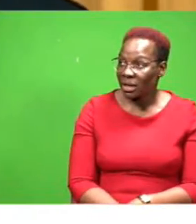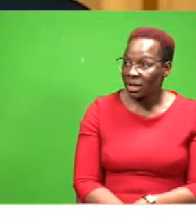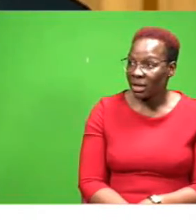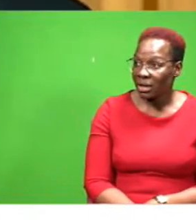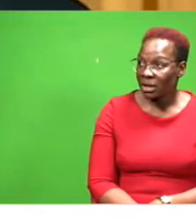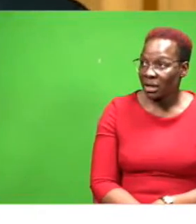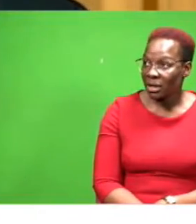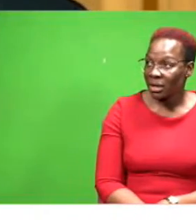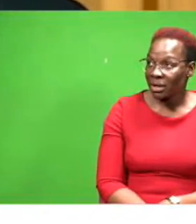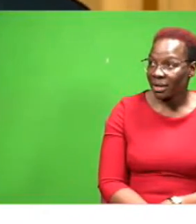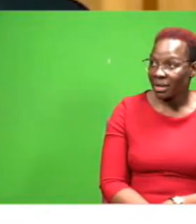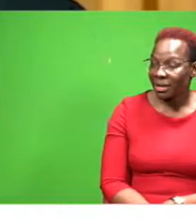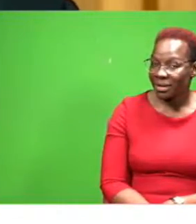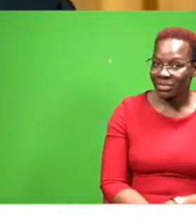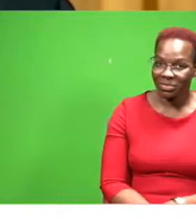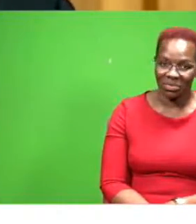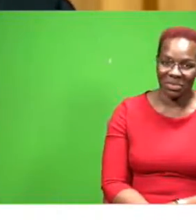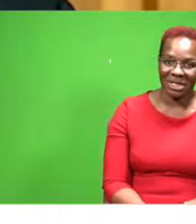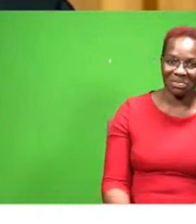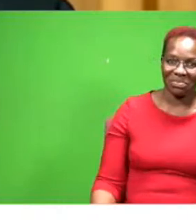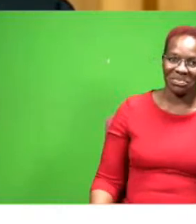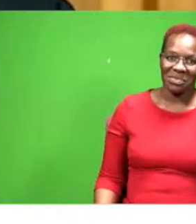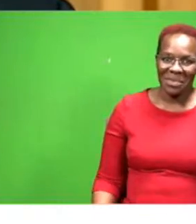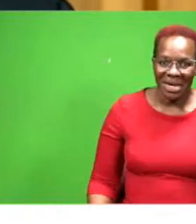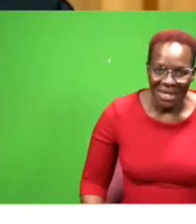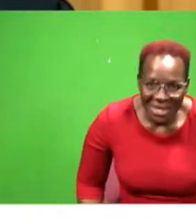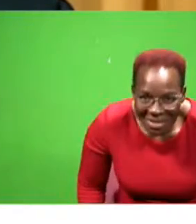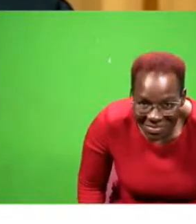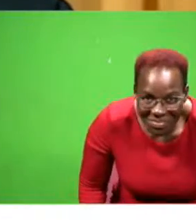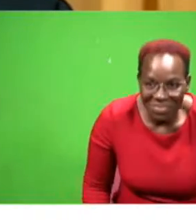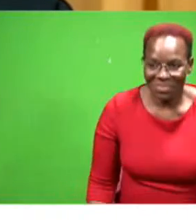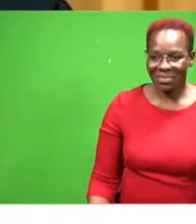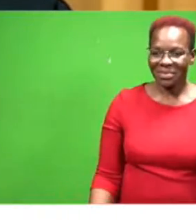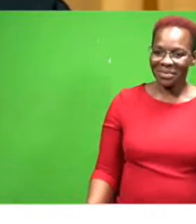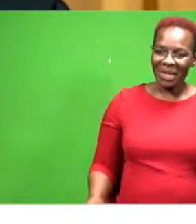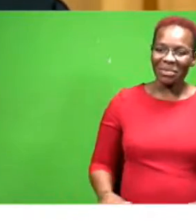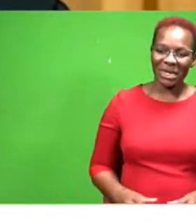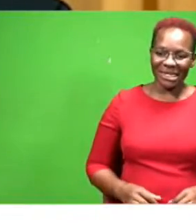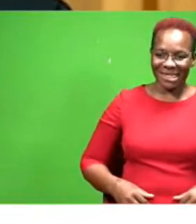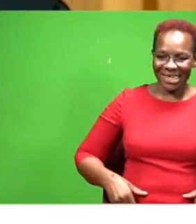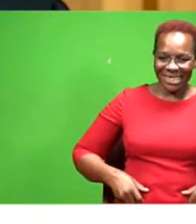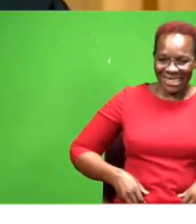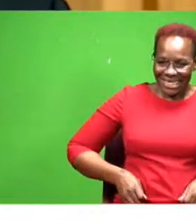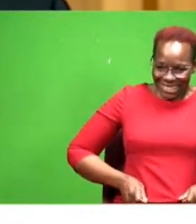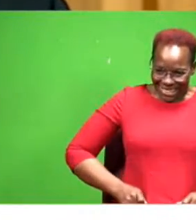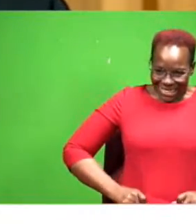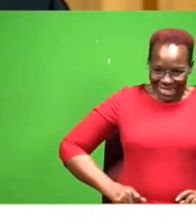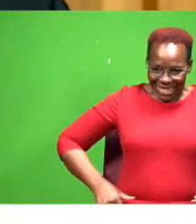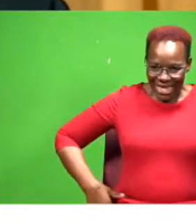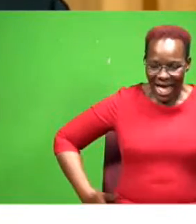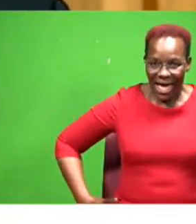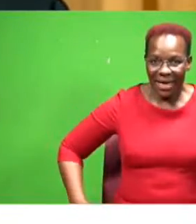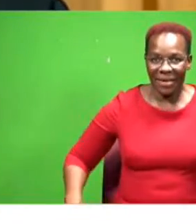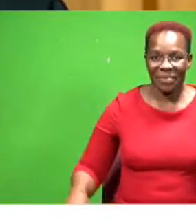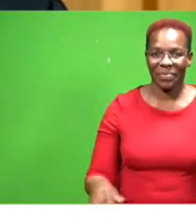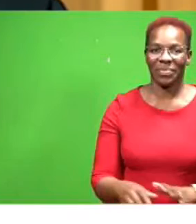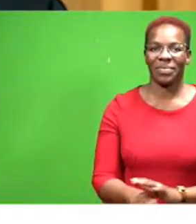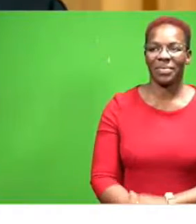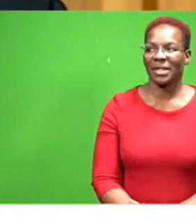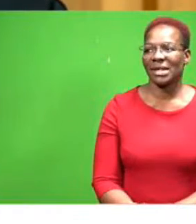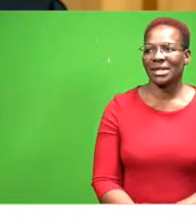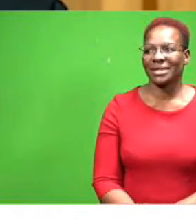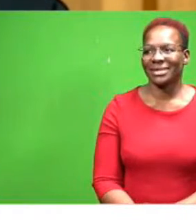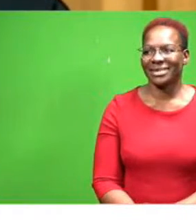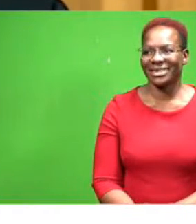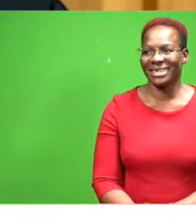constitutions. However, the acid test is in the implementation of the Constitution. This is demonstrated in the